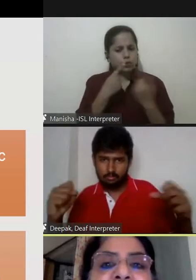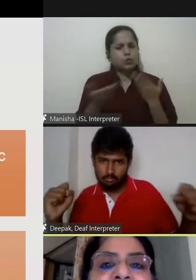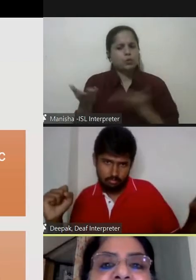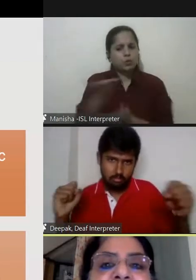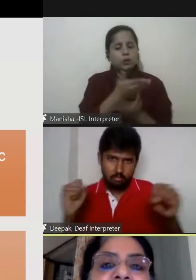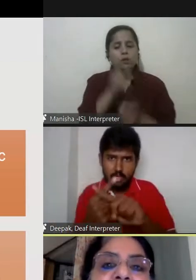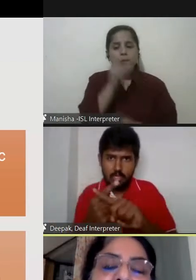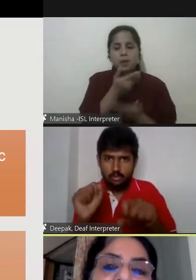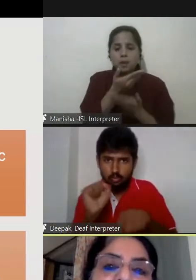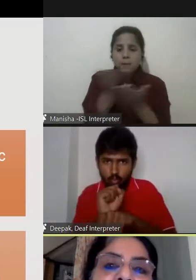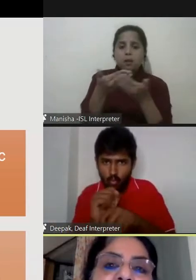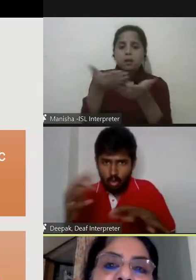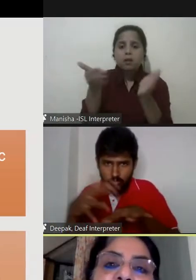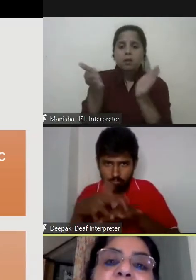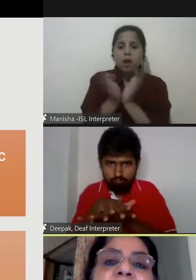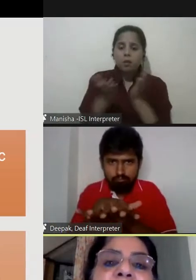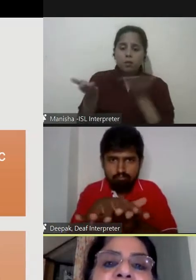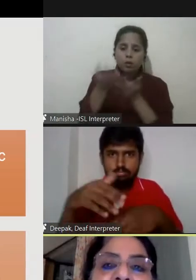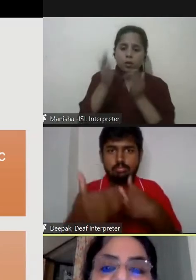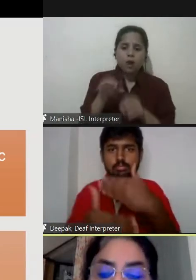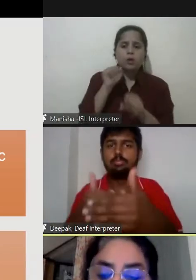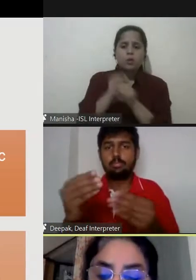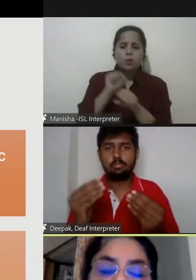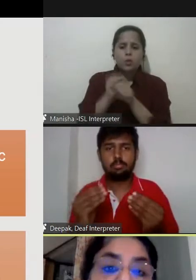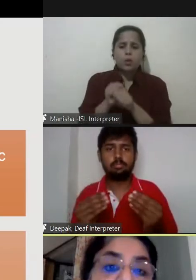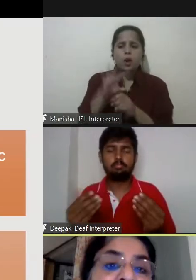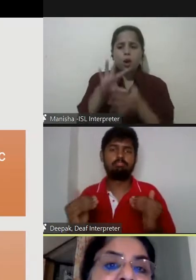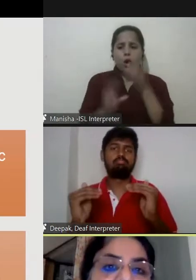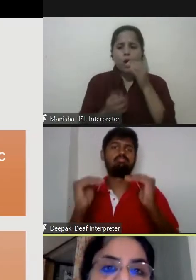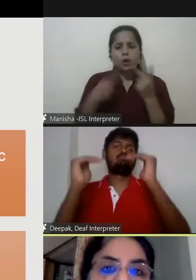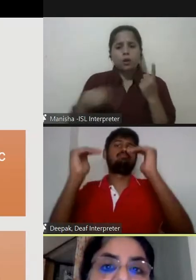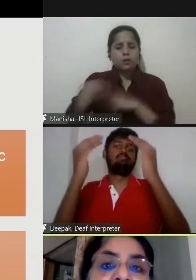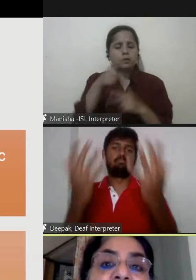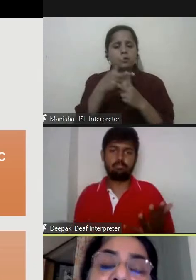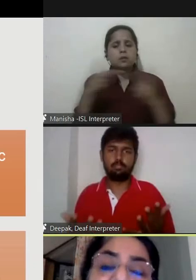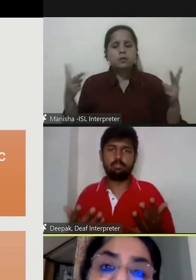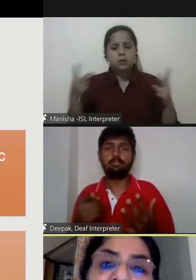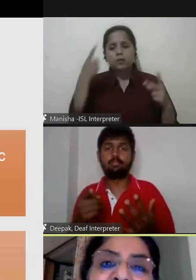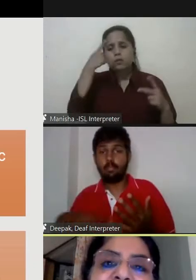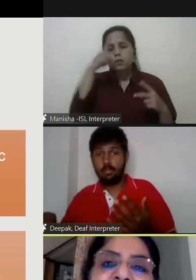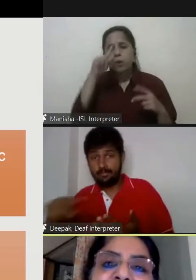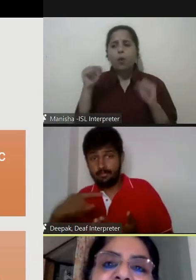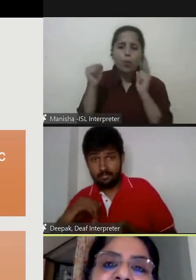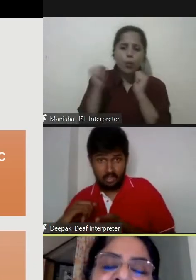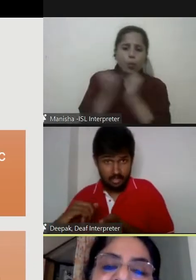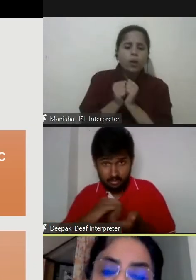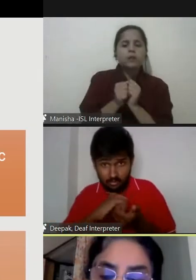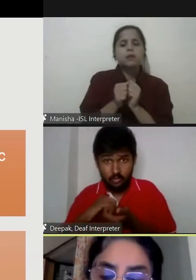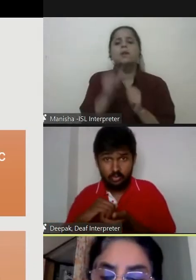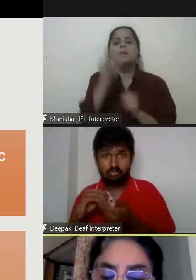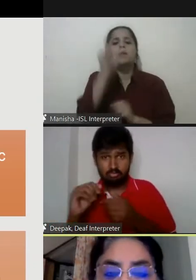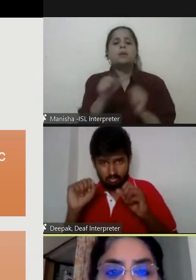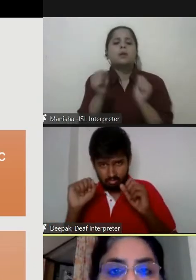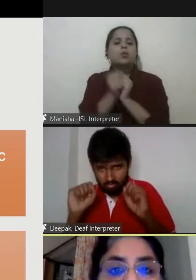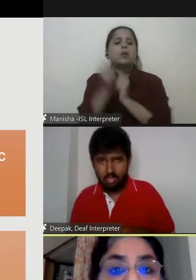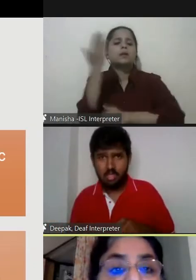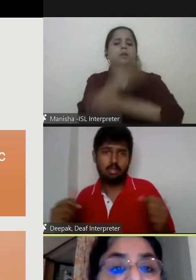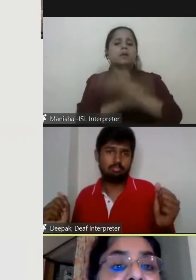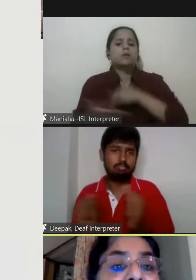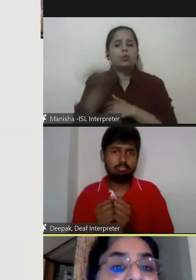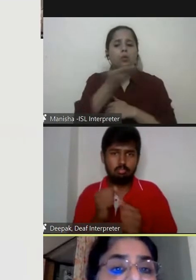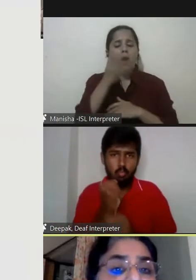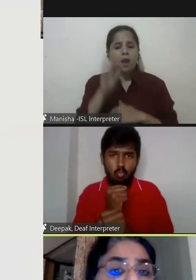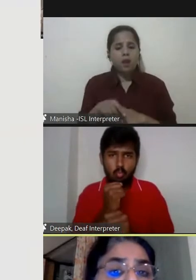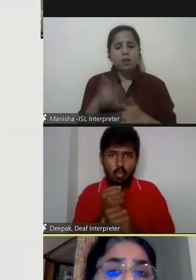the community who worked through the organization with and for people with disabilities and those who lived with